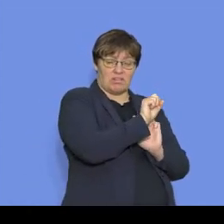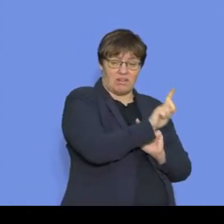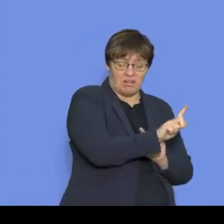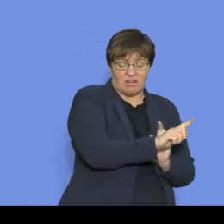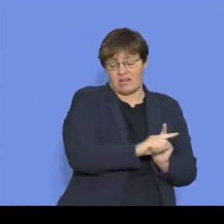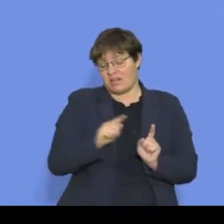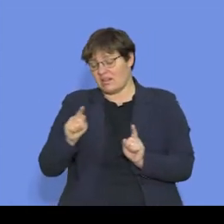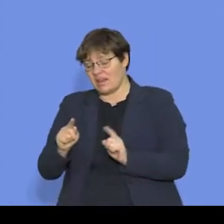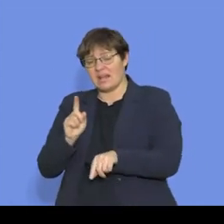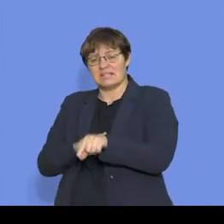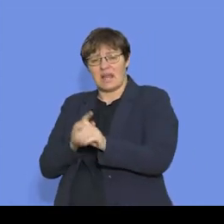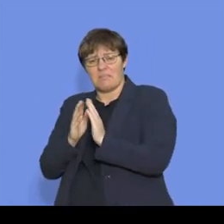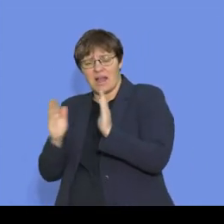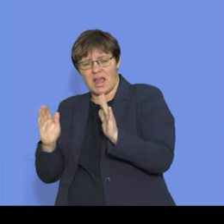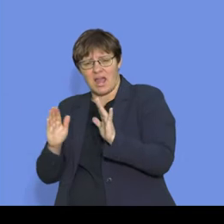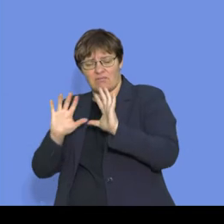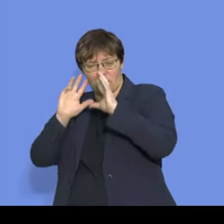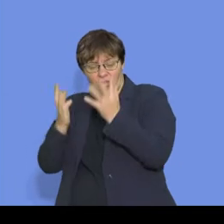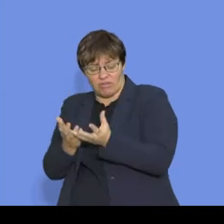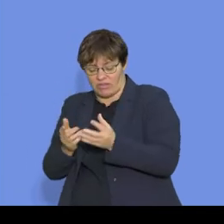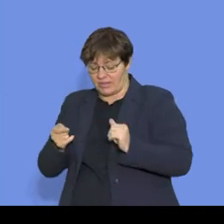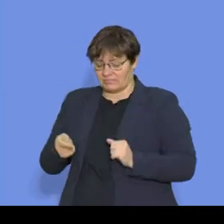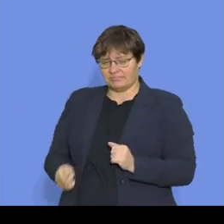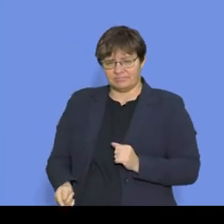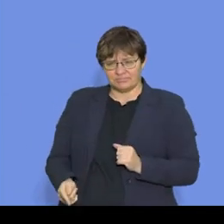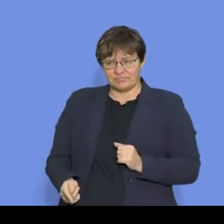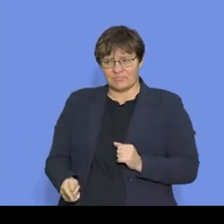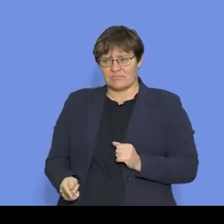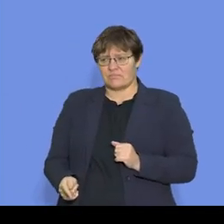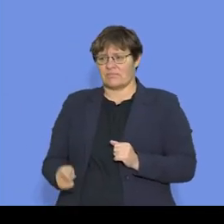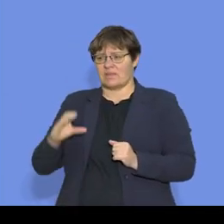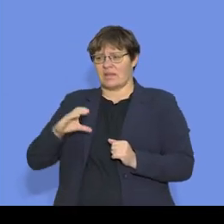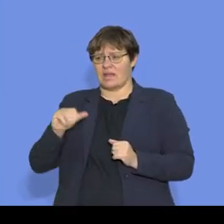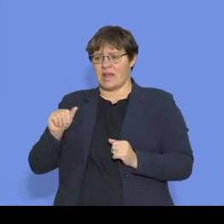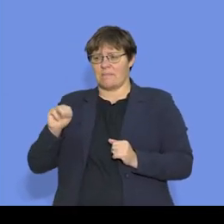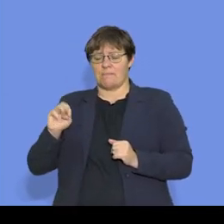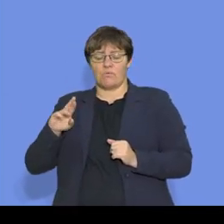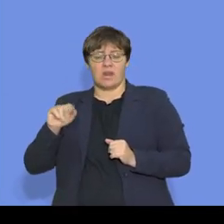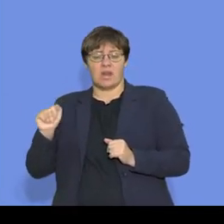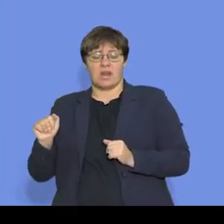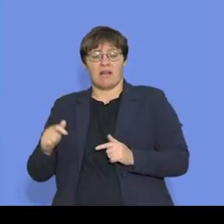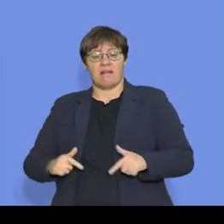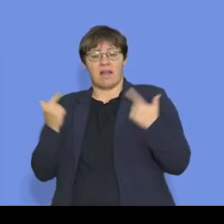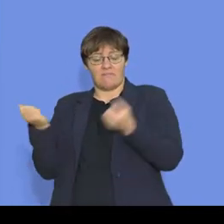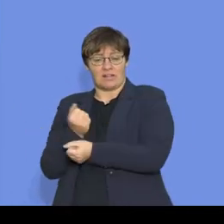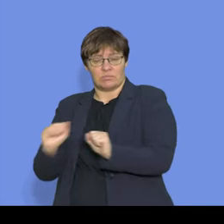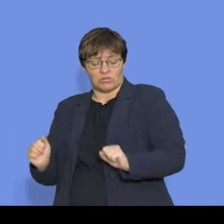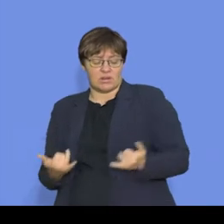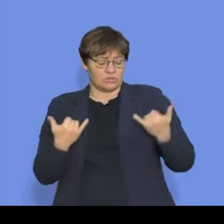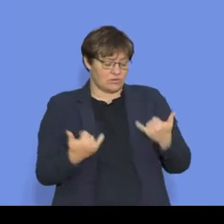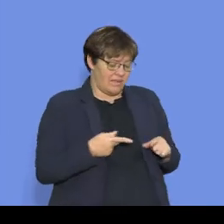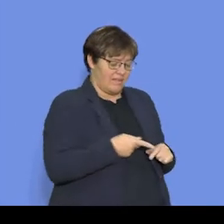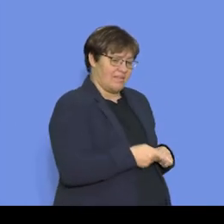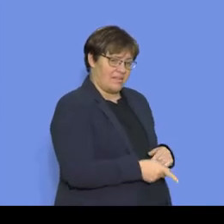at timelines of the Earth. We've looked at the Cambrian explosion of life. And what we're going to look at